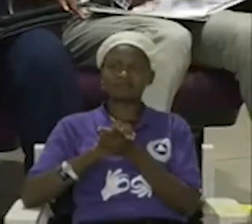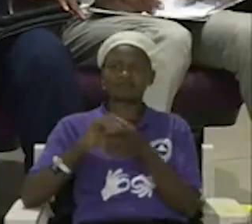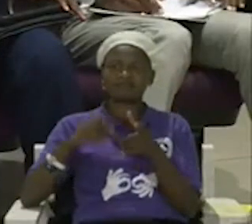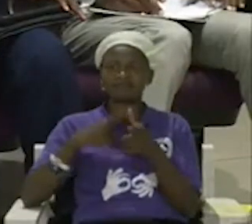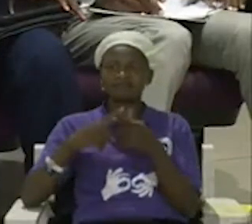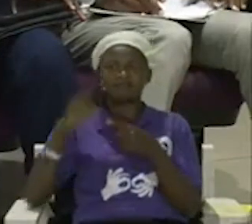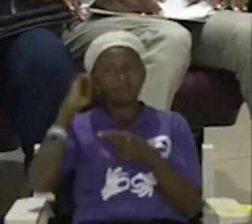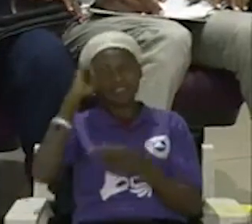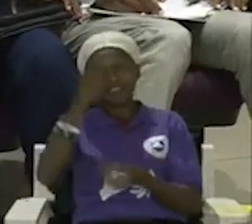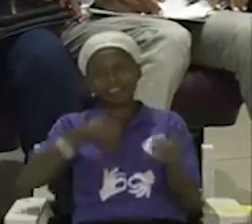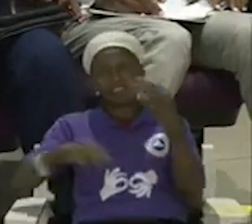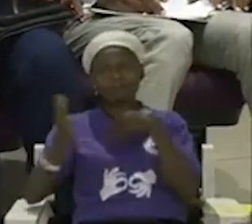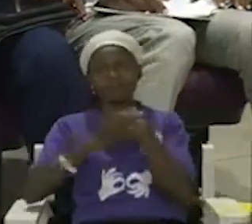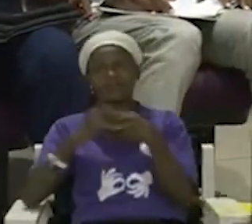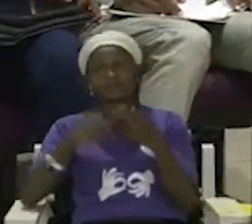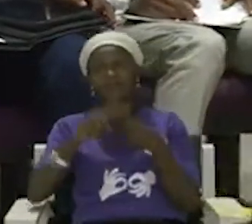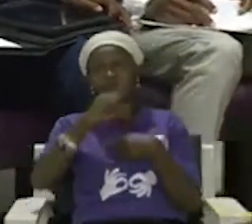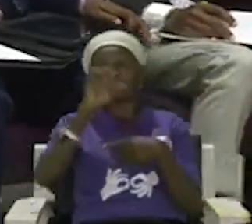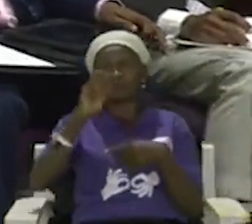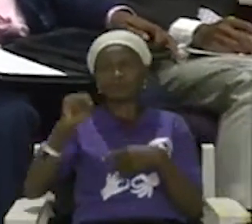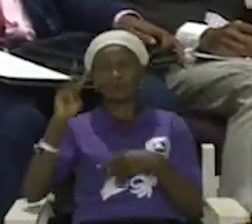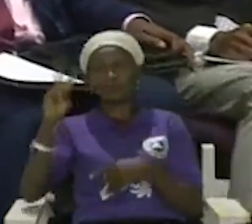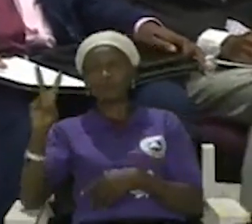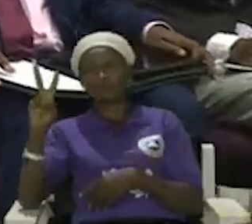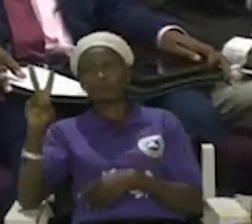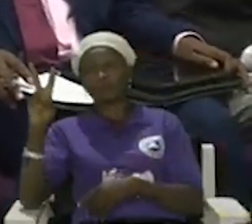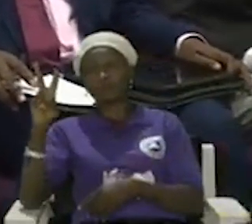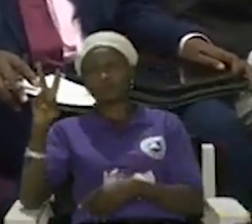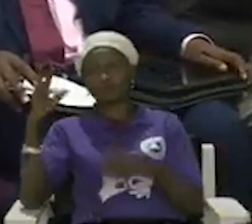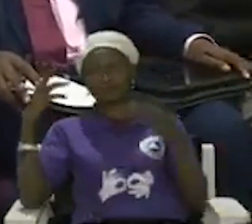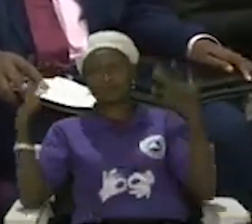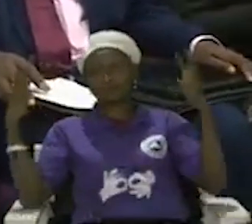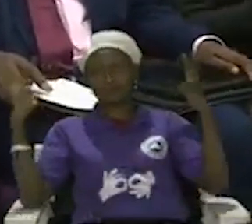come back to zone 2.